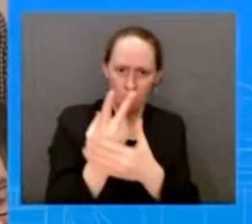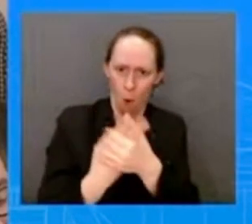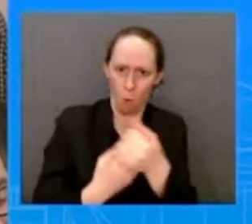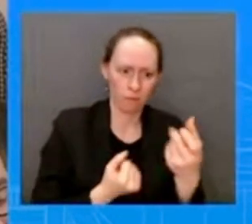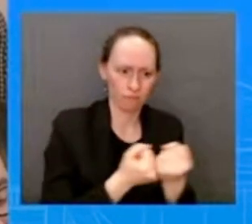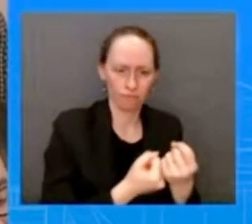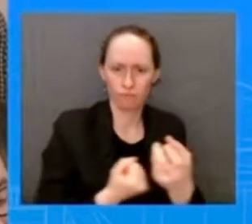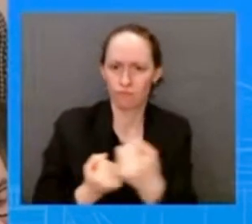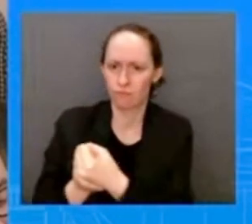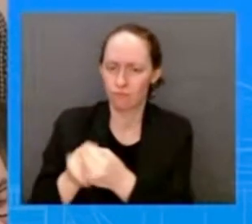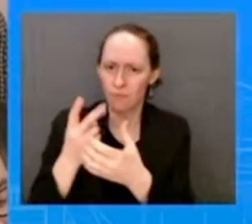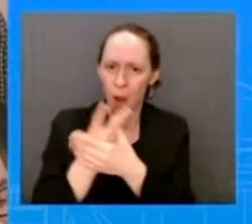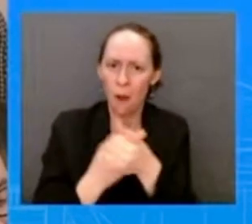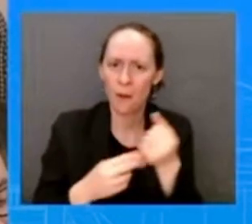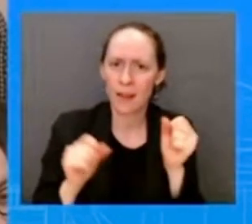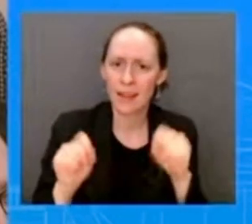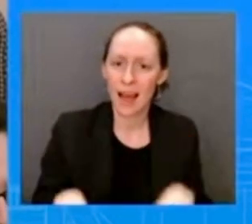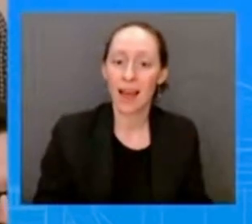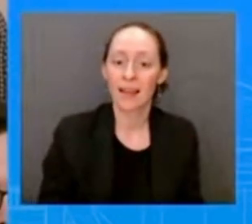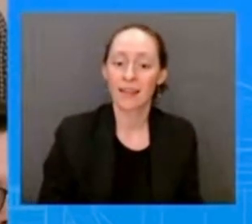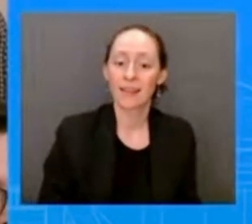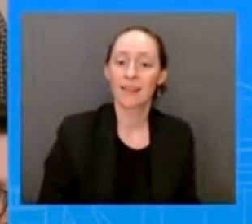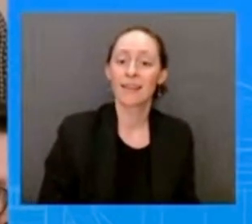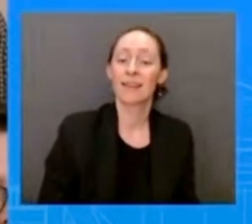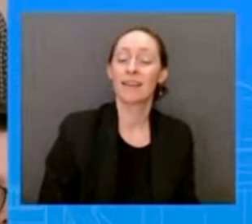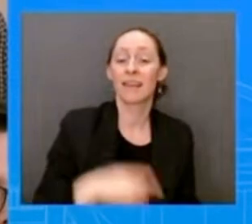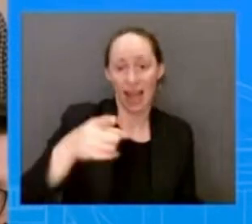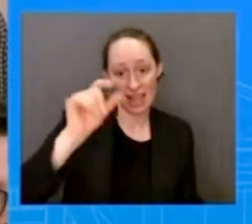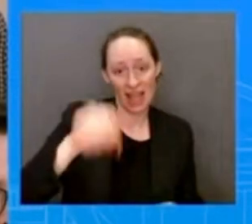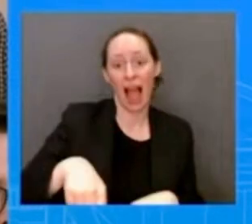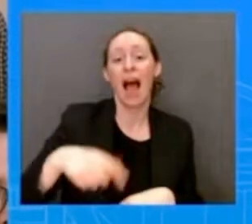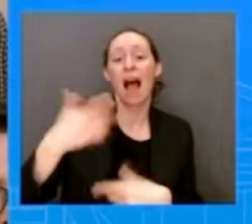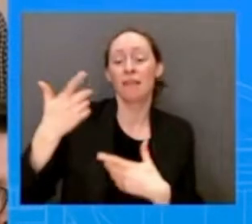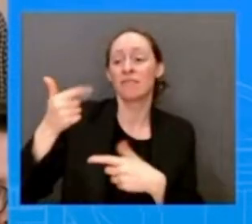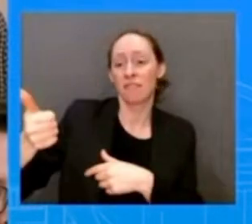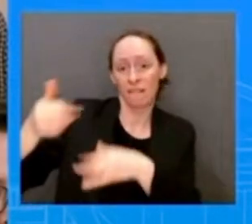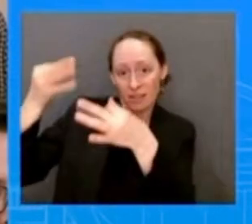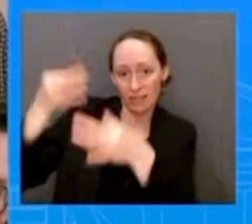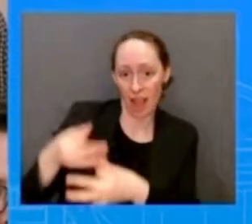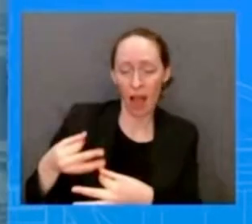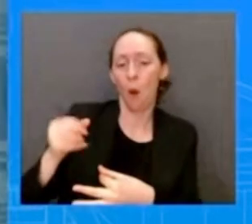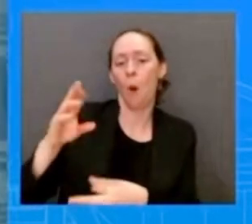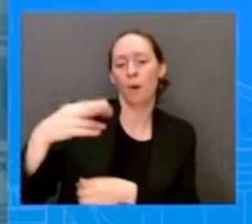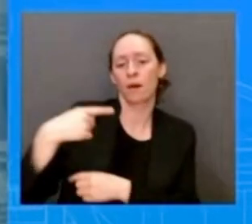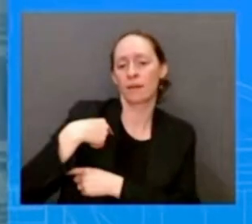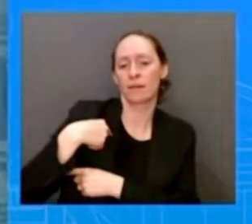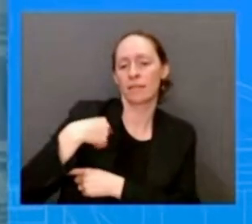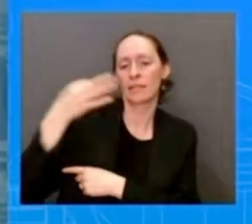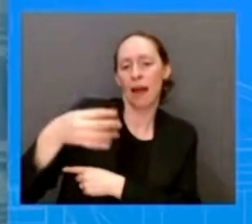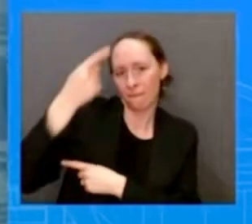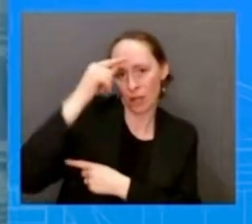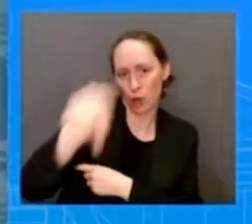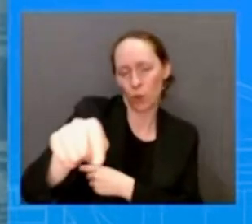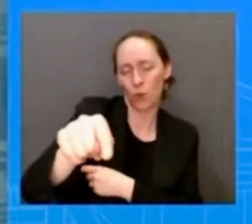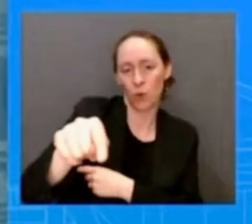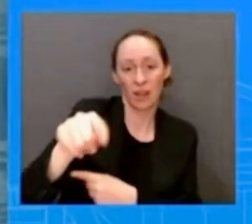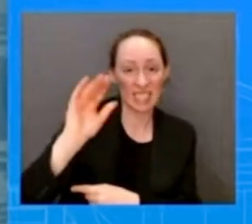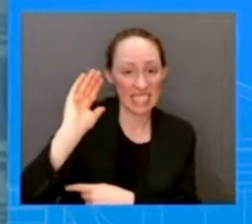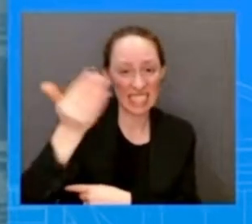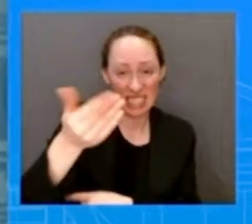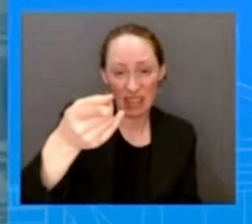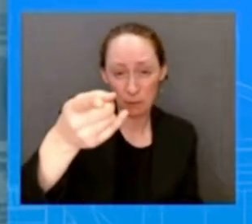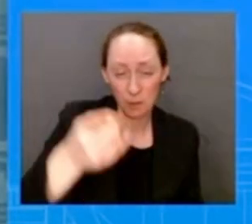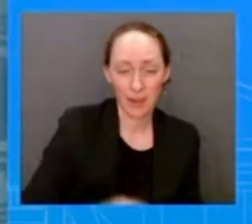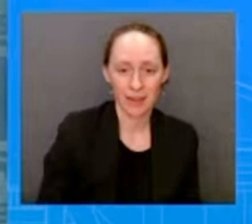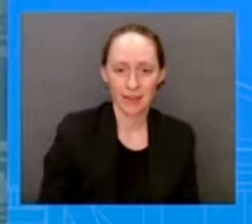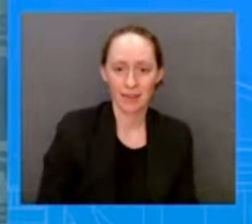You can make decisions for yourself, or I will make decisions for you. But that the decision that he is making, he's making